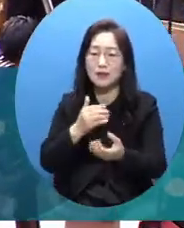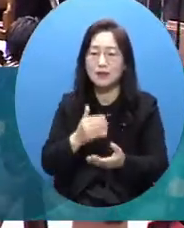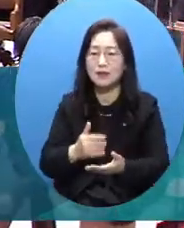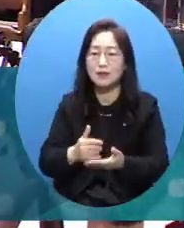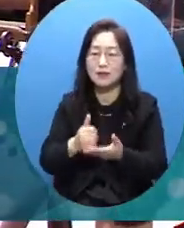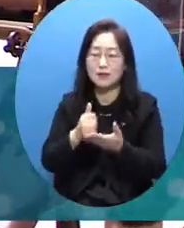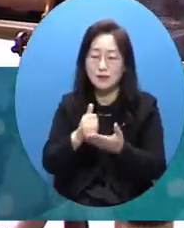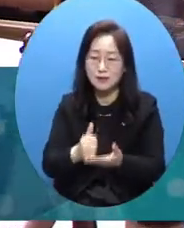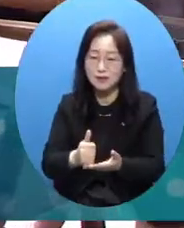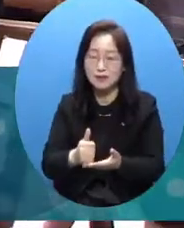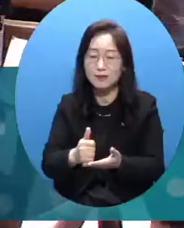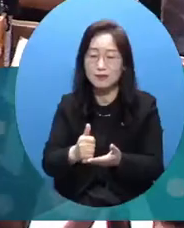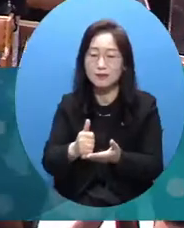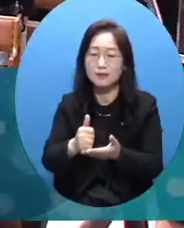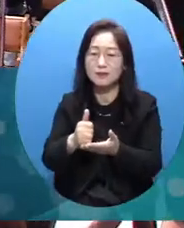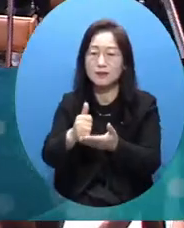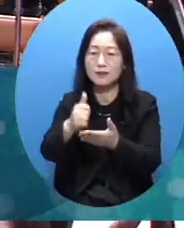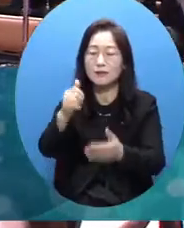foreign